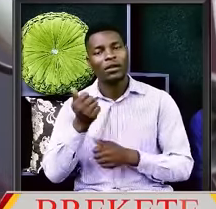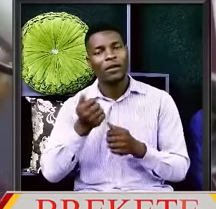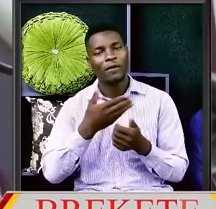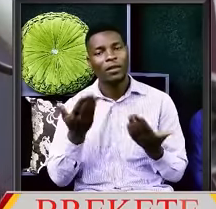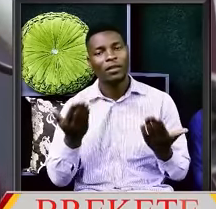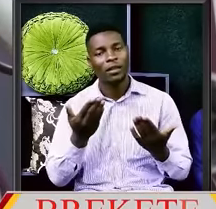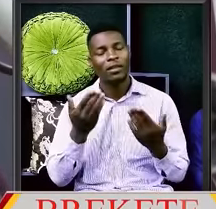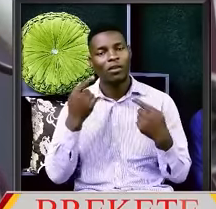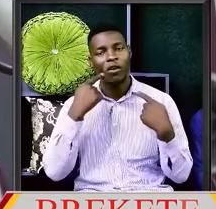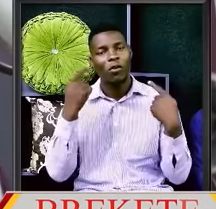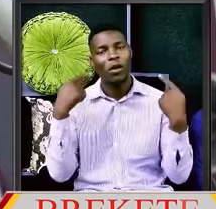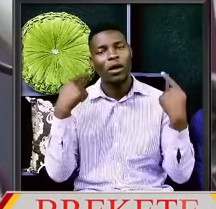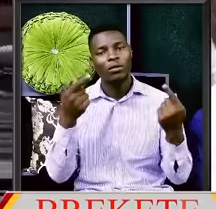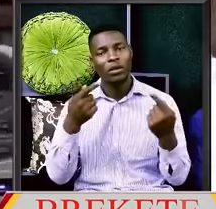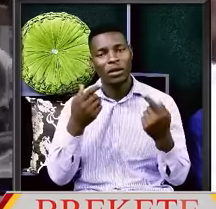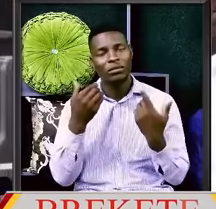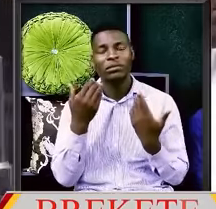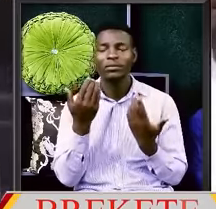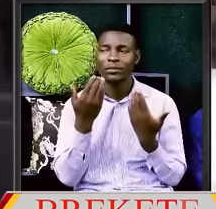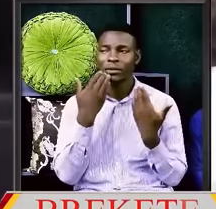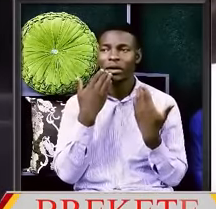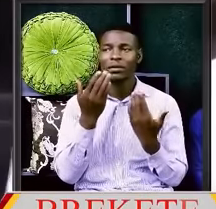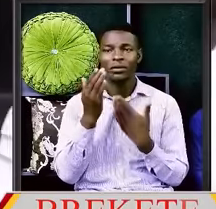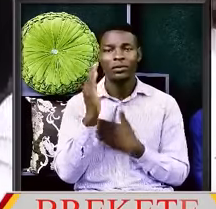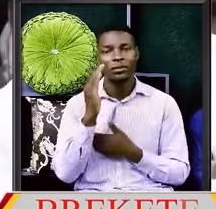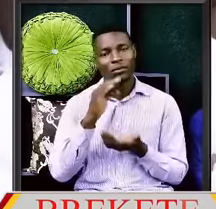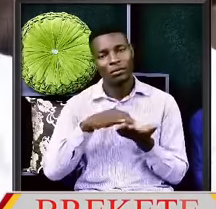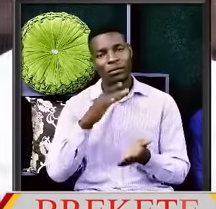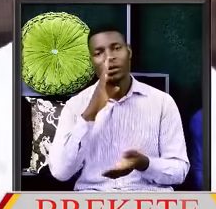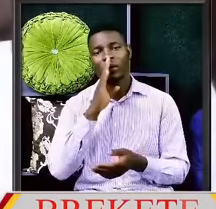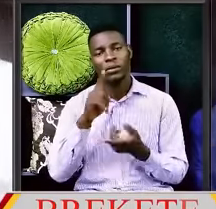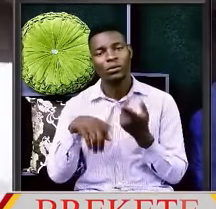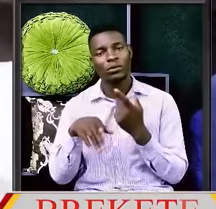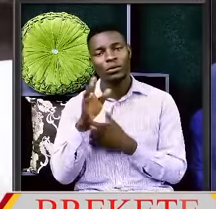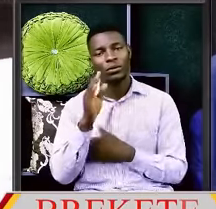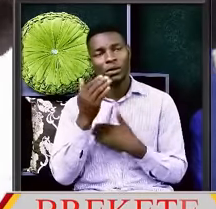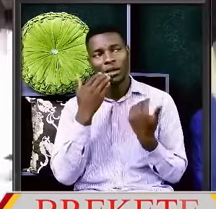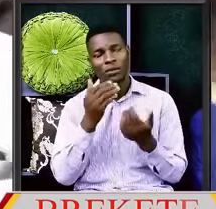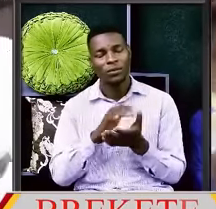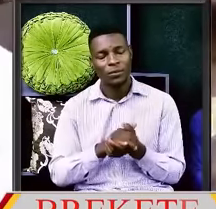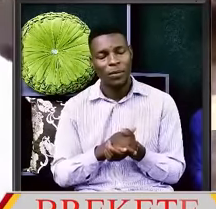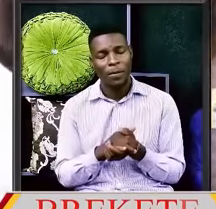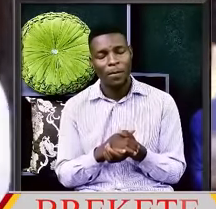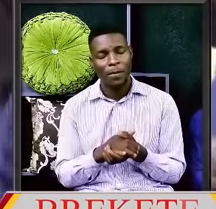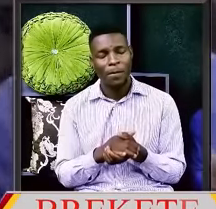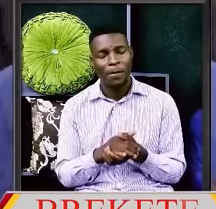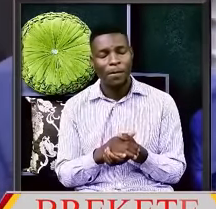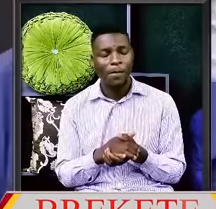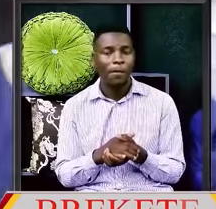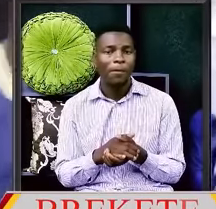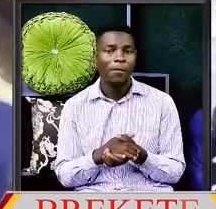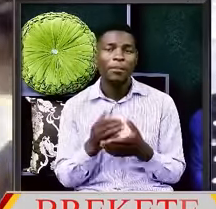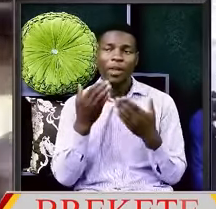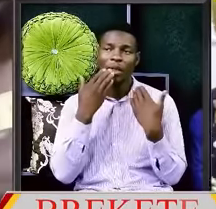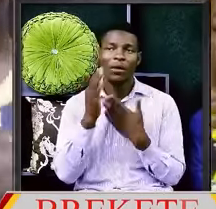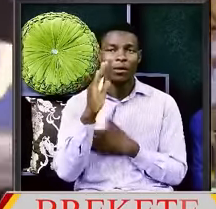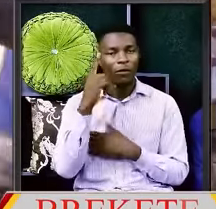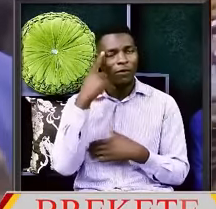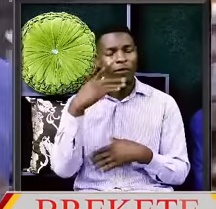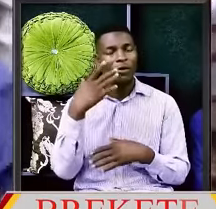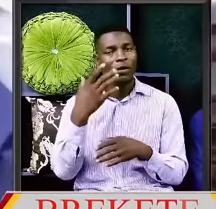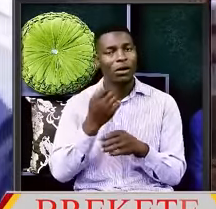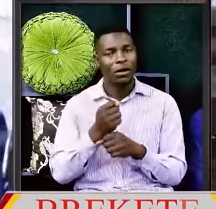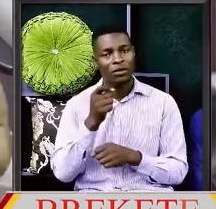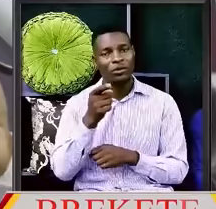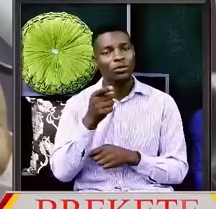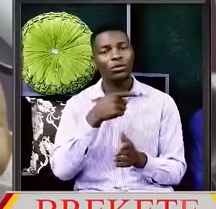went well. Okay. Yes. Glory yes, sir. To God. Thank you. Yes, sir. Thank you. President, in fact, thank God for getting you